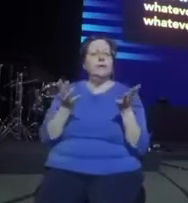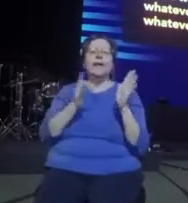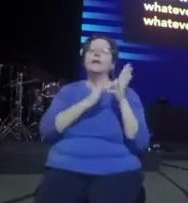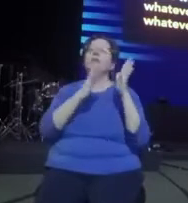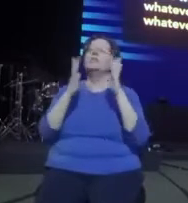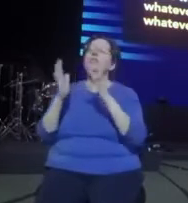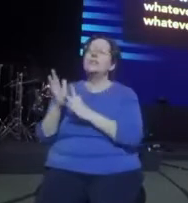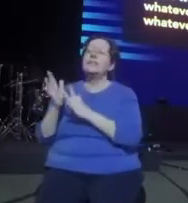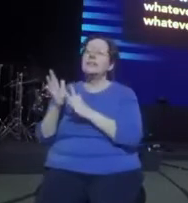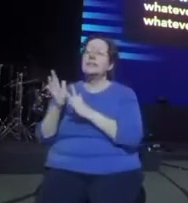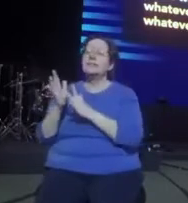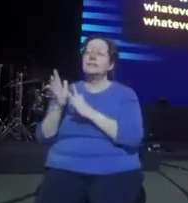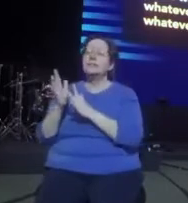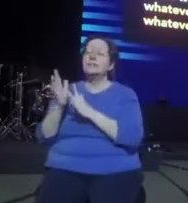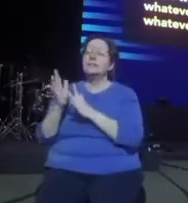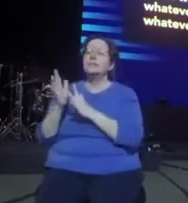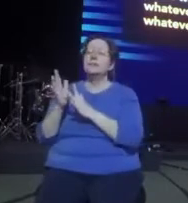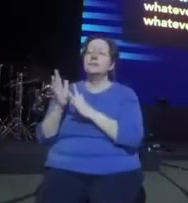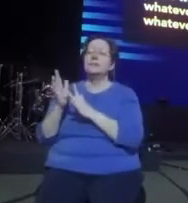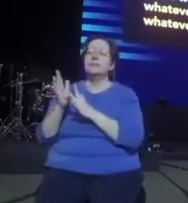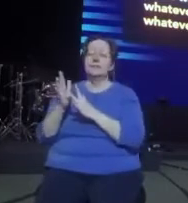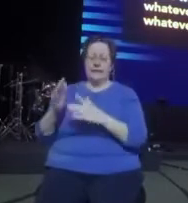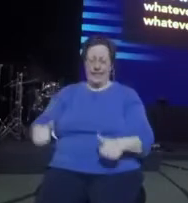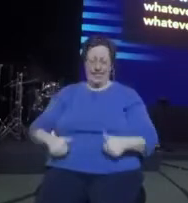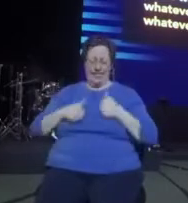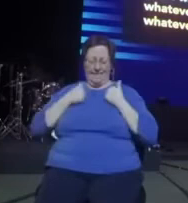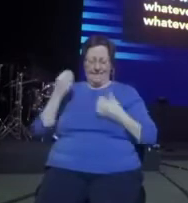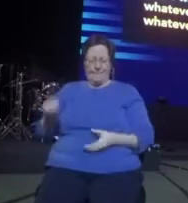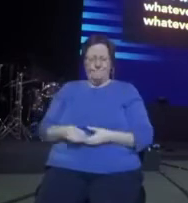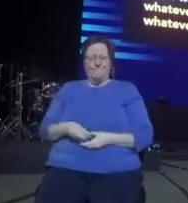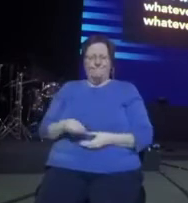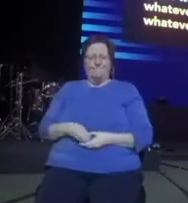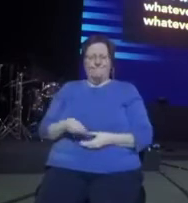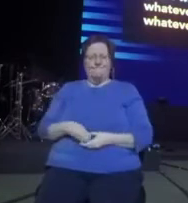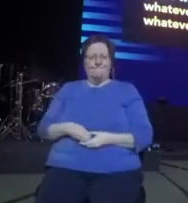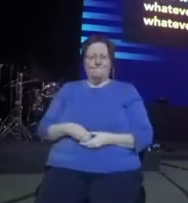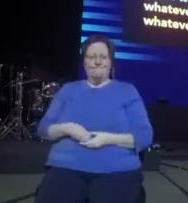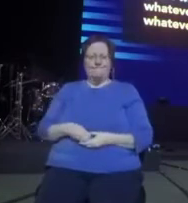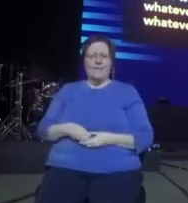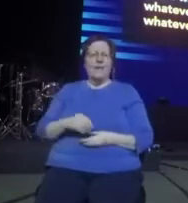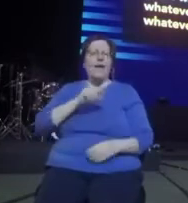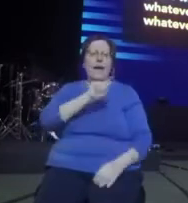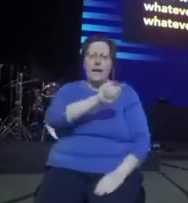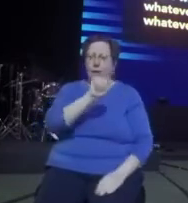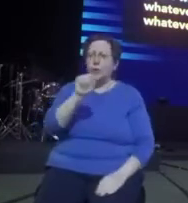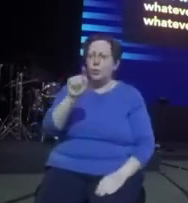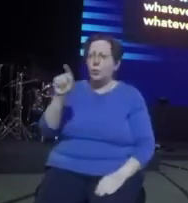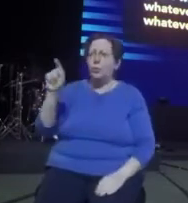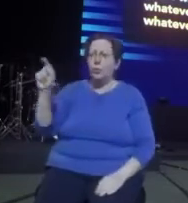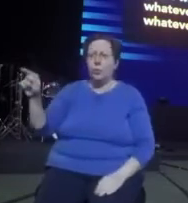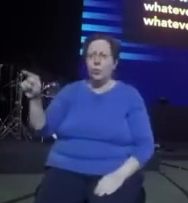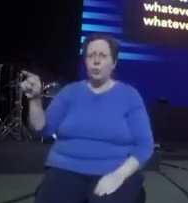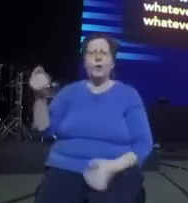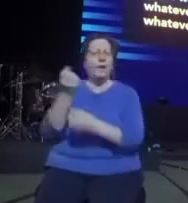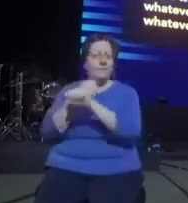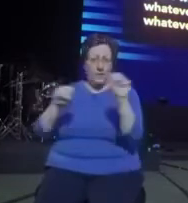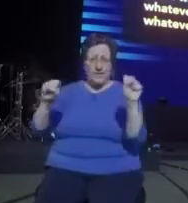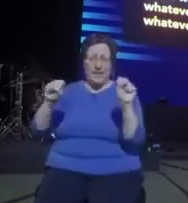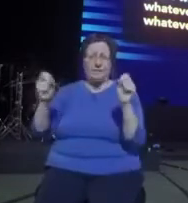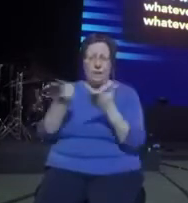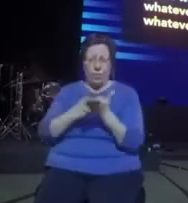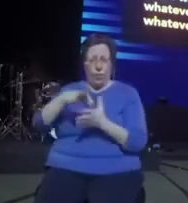Jesus is in me. And in you if you're born of the Spirit of God. And